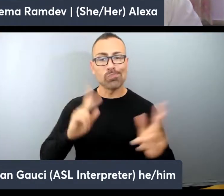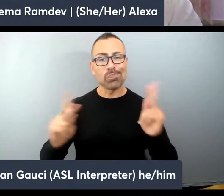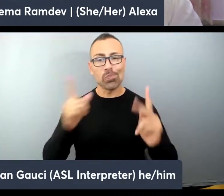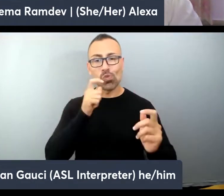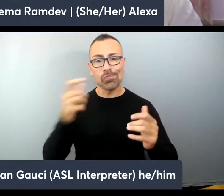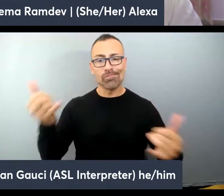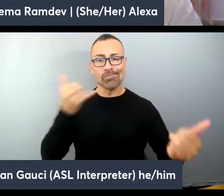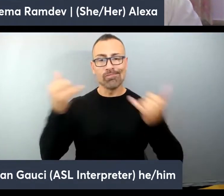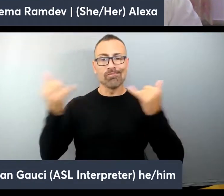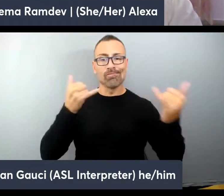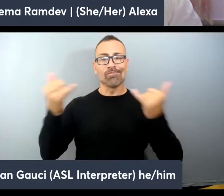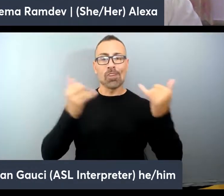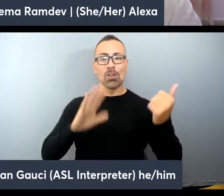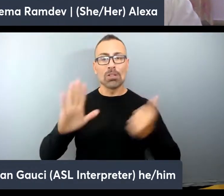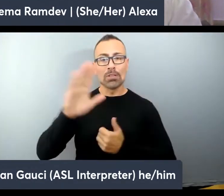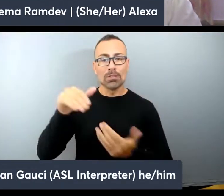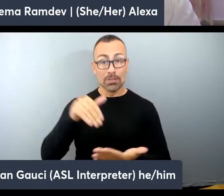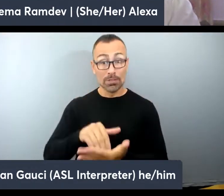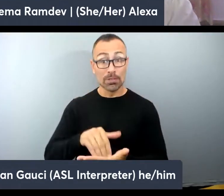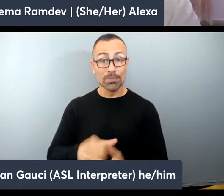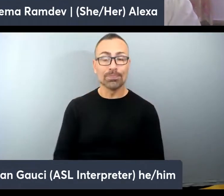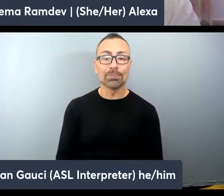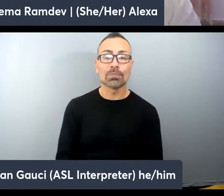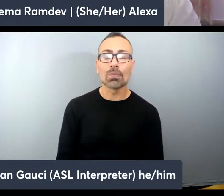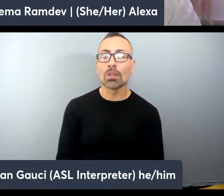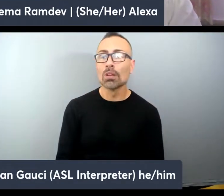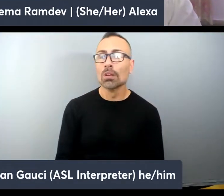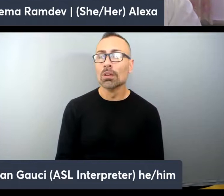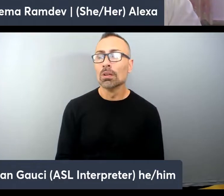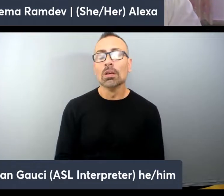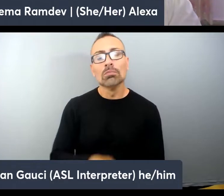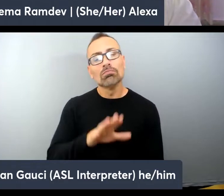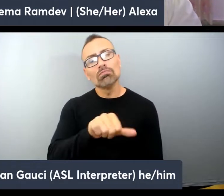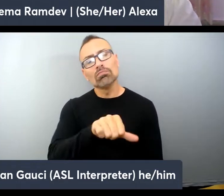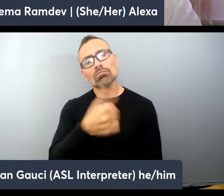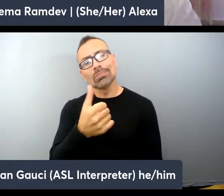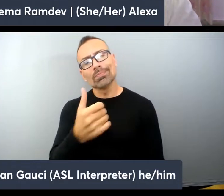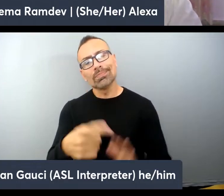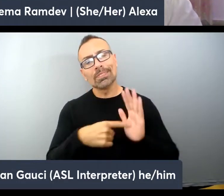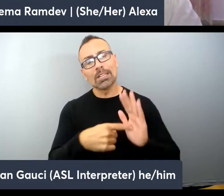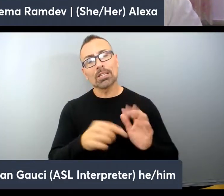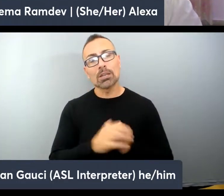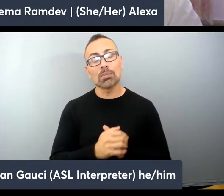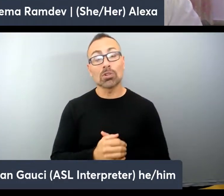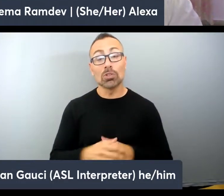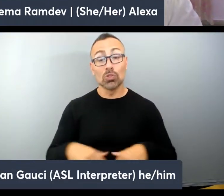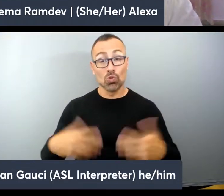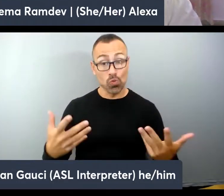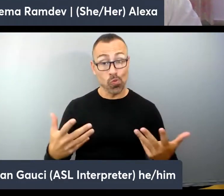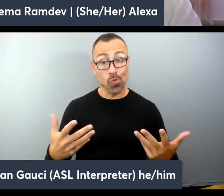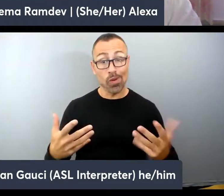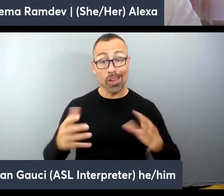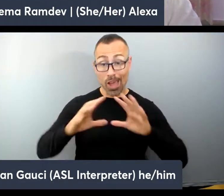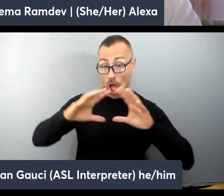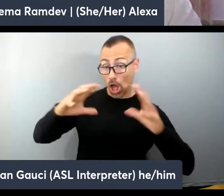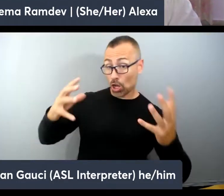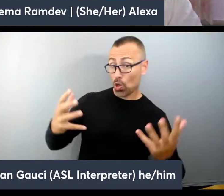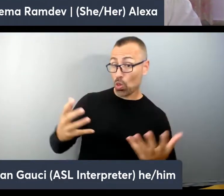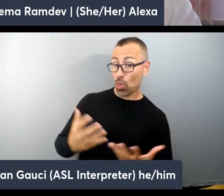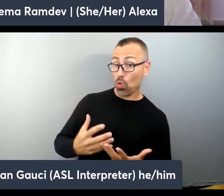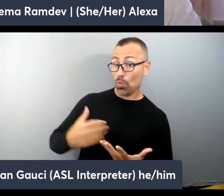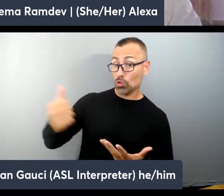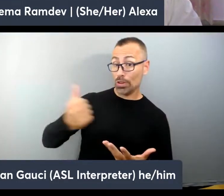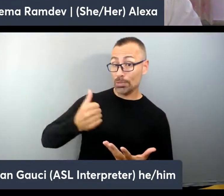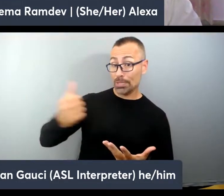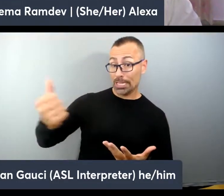call center. And another good example is a global transportation company that